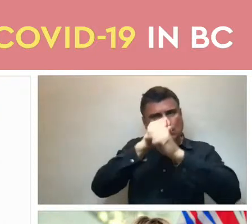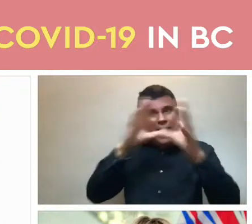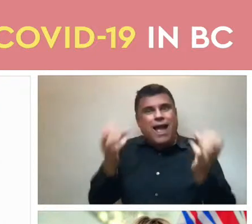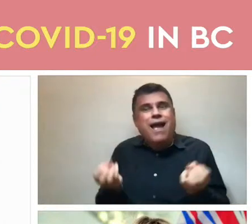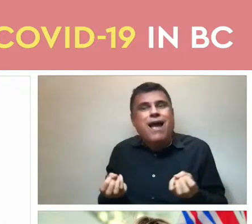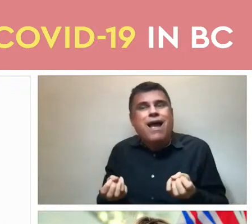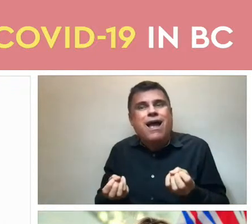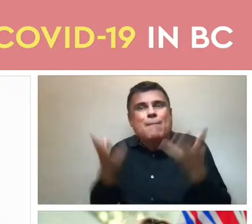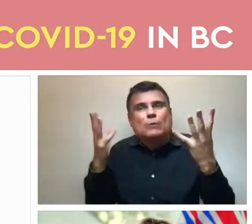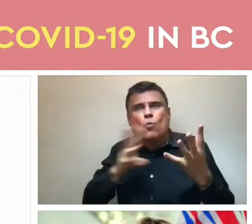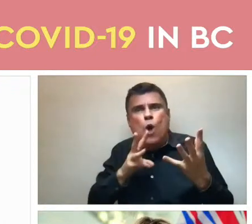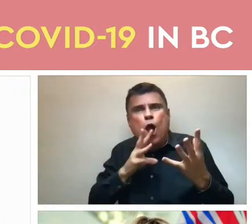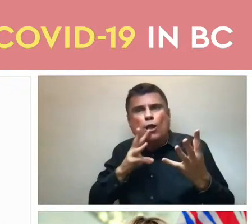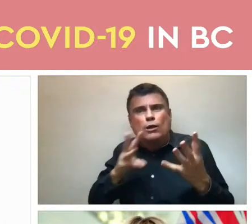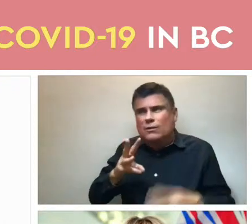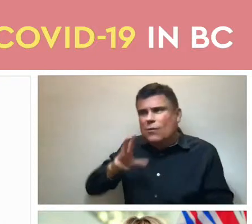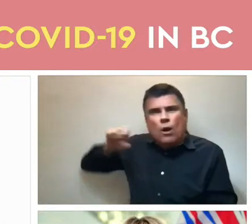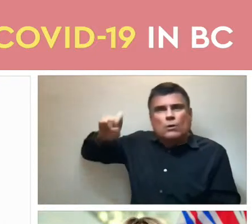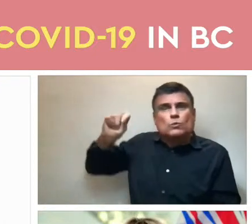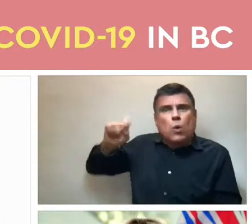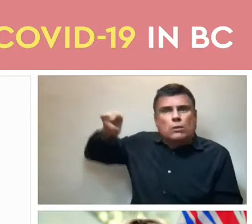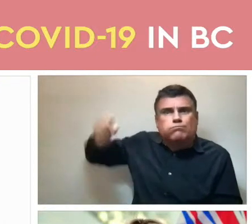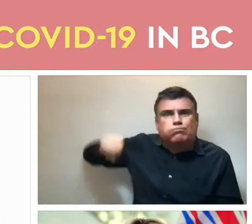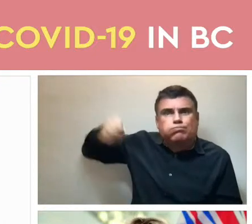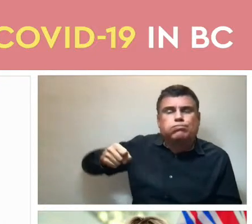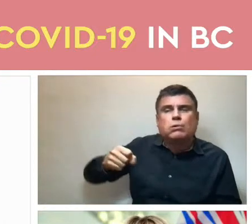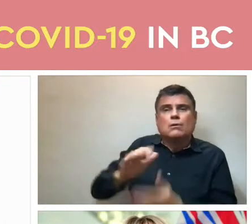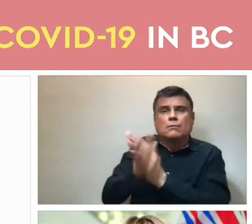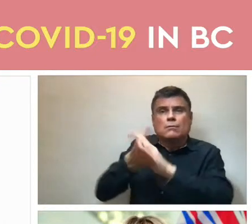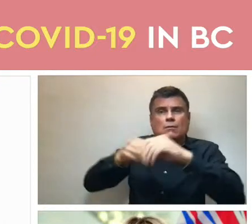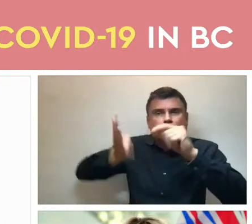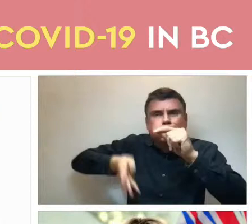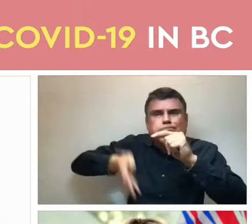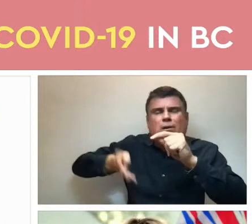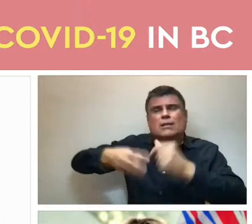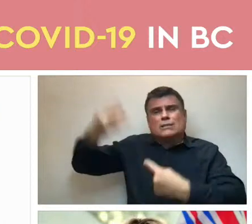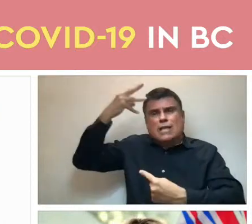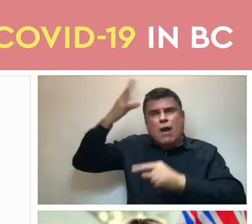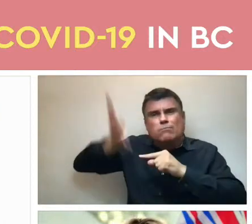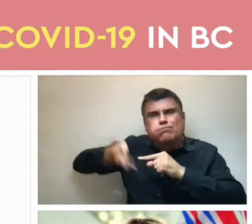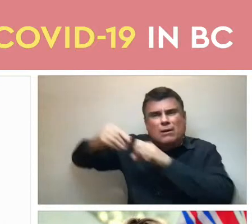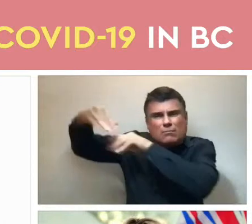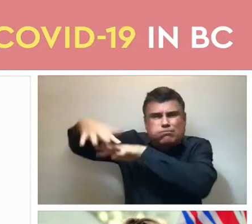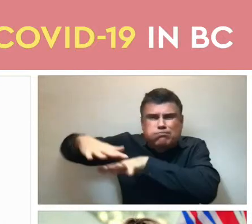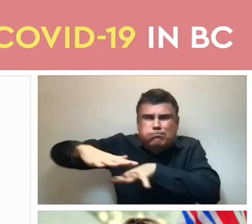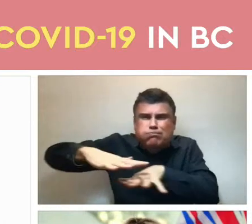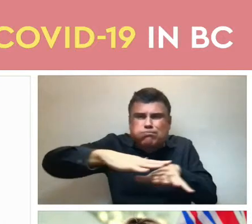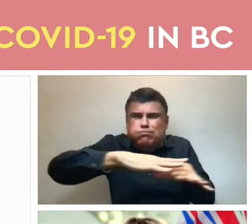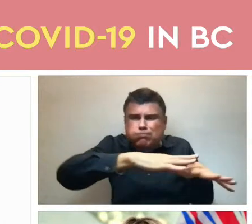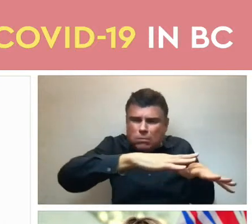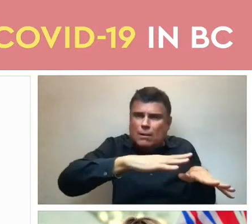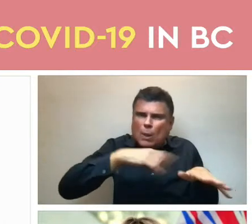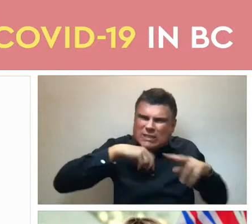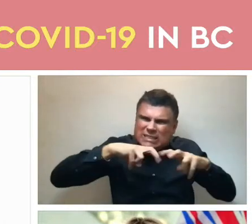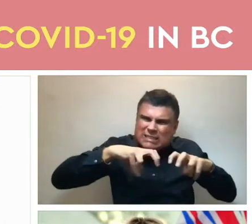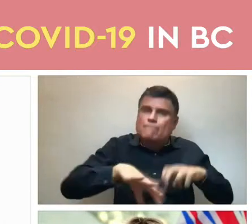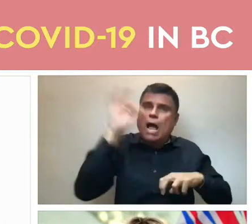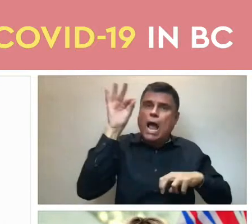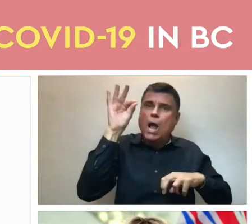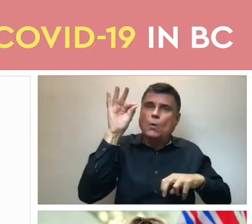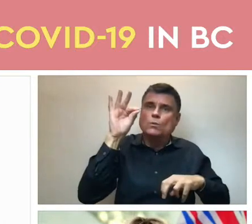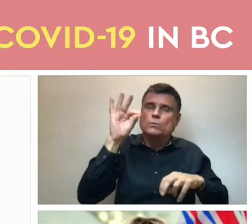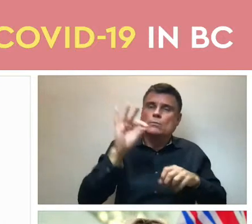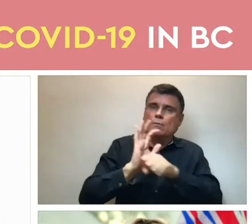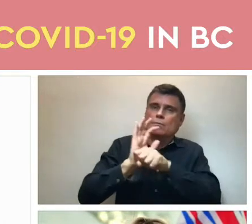So those, the protocols for how to do that, how to isolate the virus, and how to then go ahead and do whole genome sequencing on